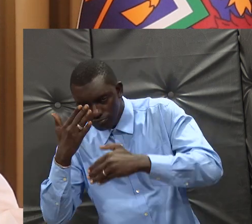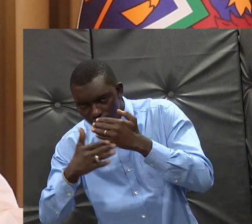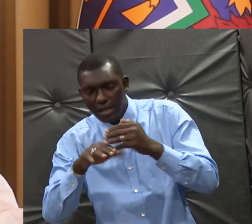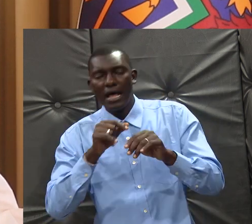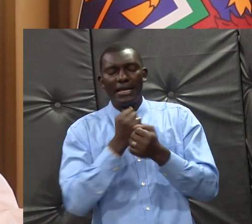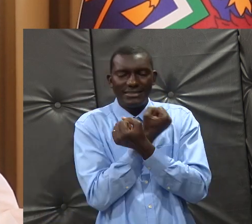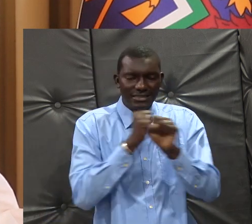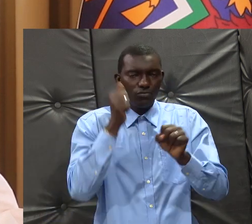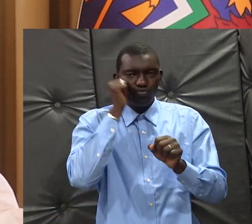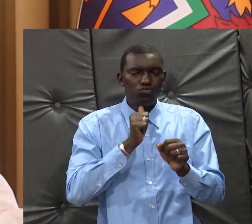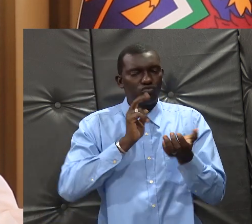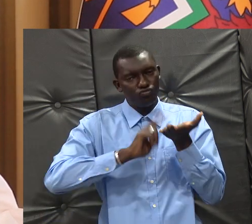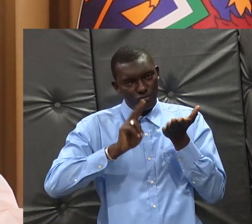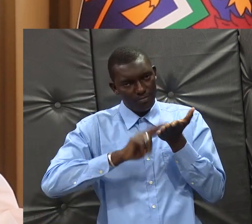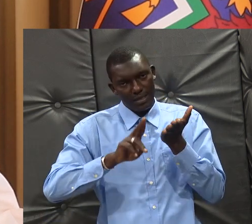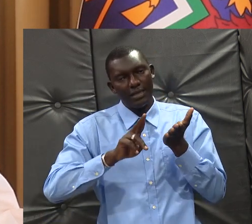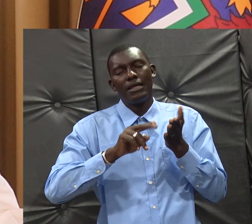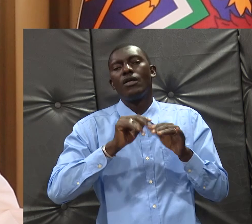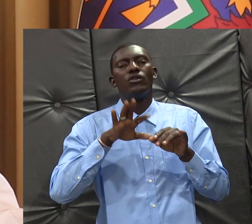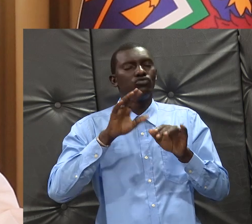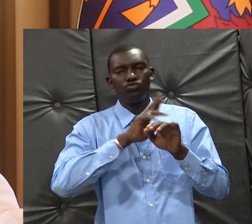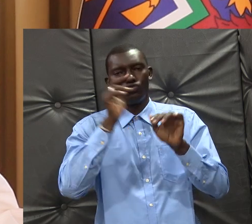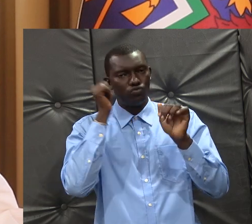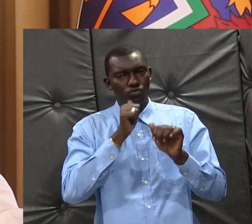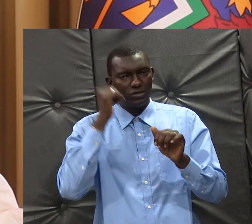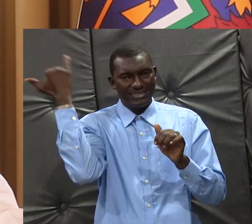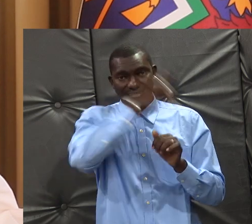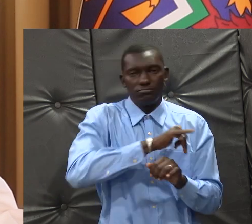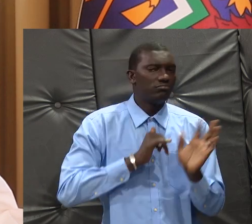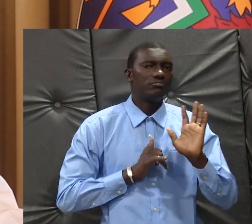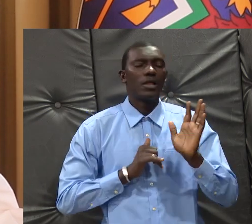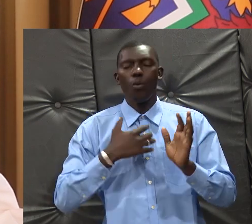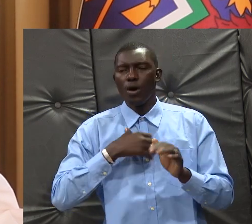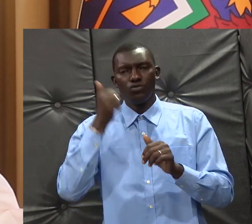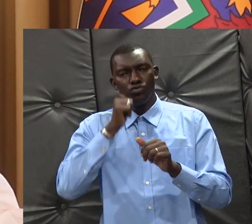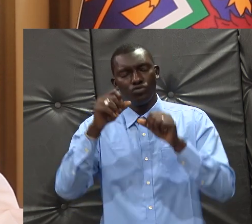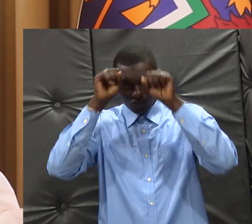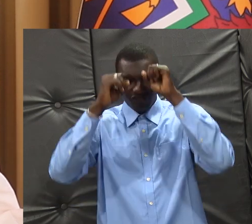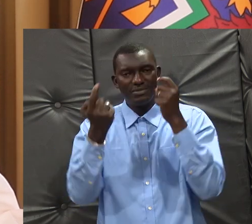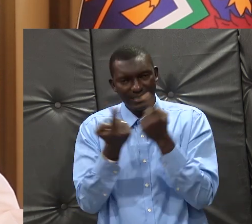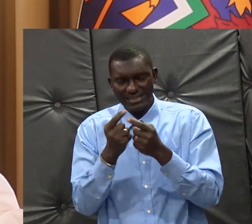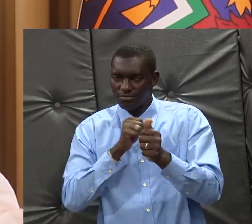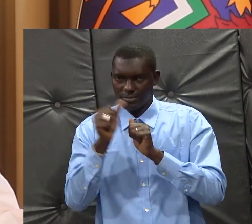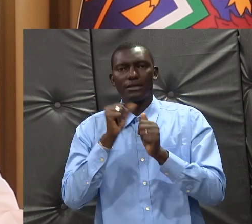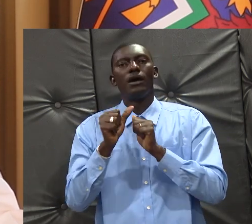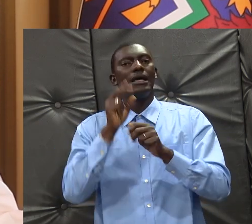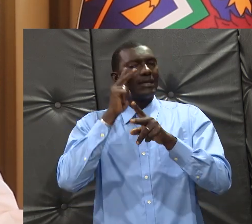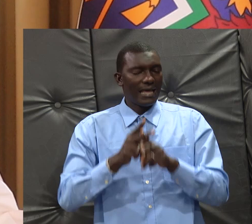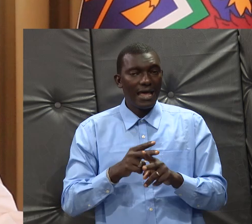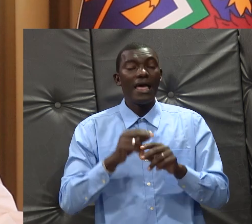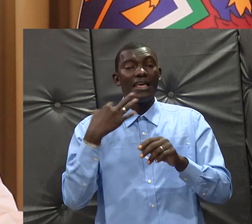from misuse or abuse. Our nation will not develop unless we allow all this to